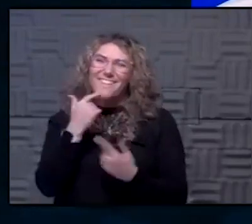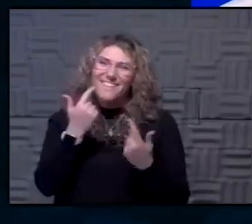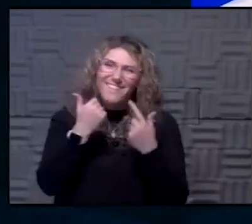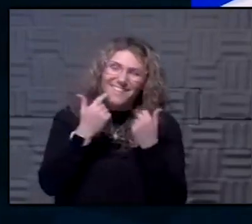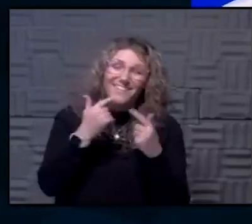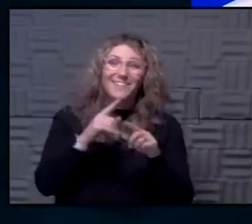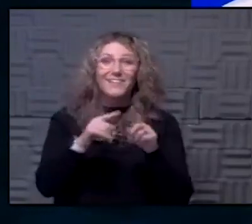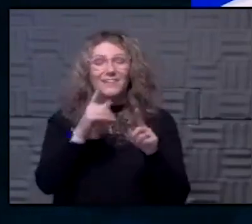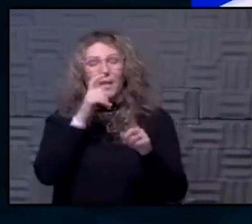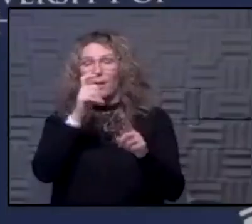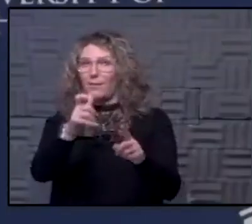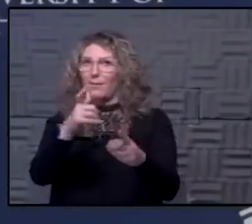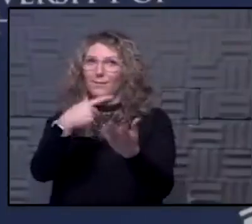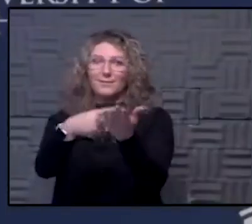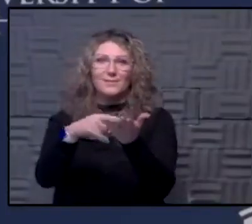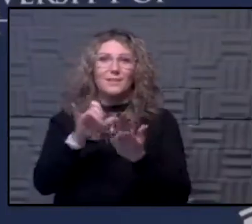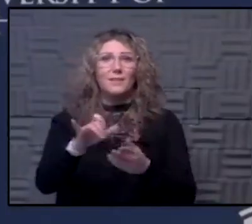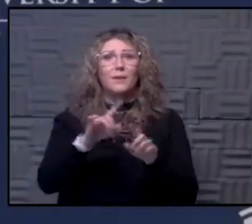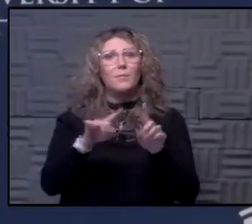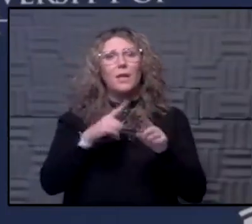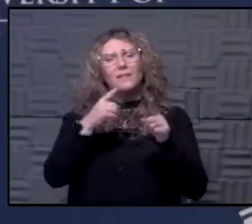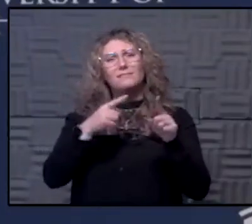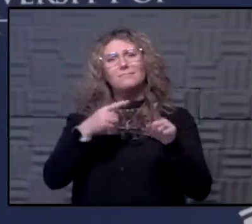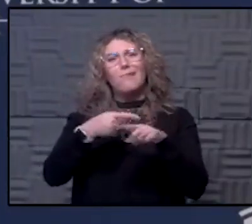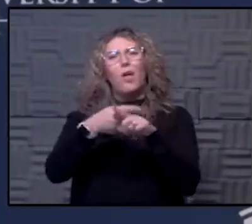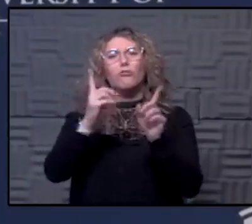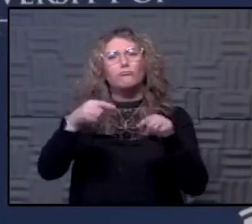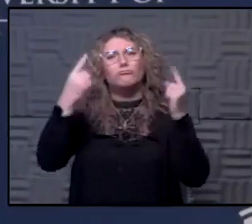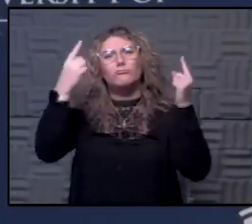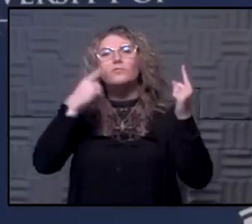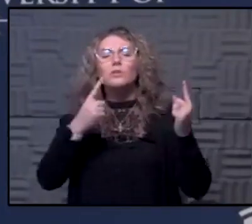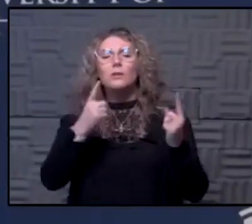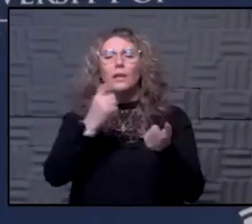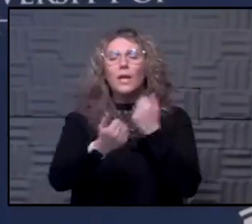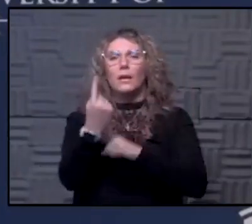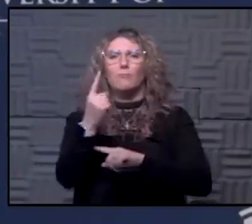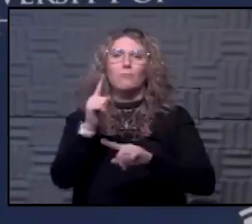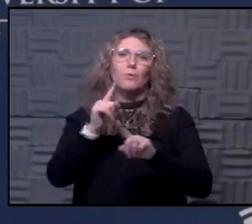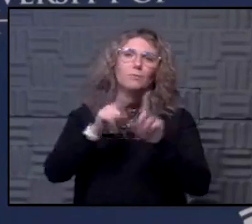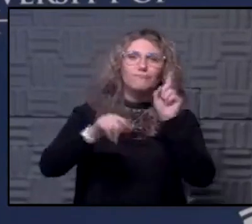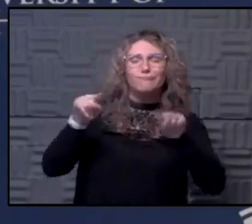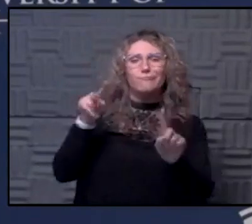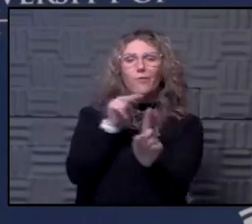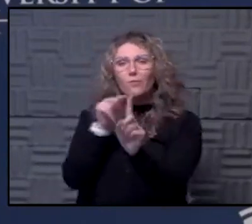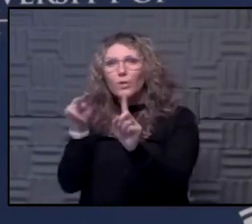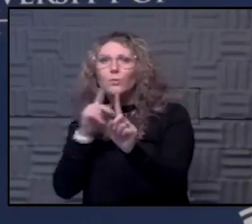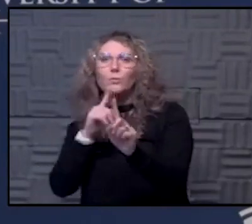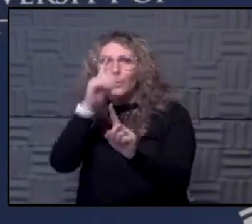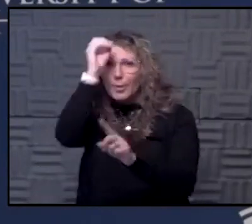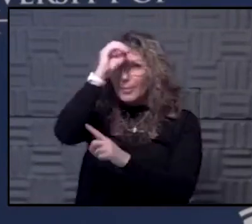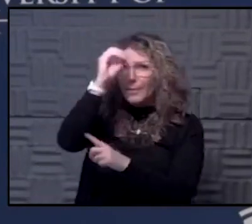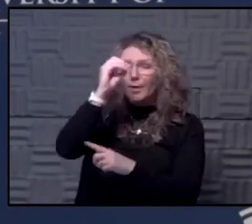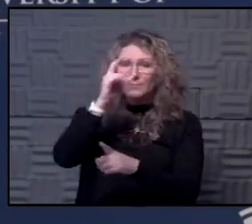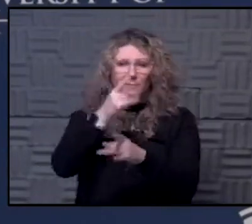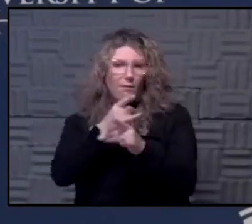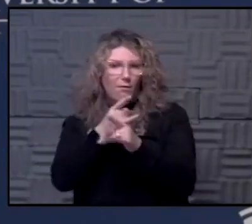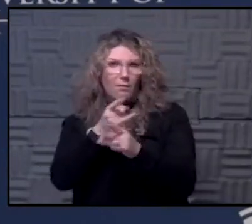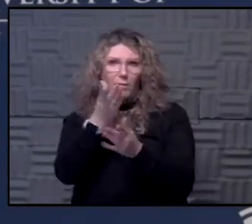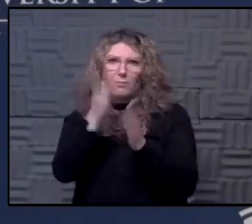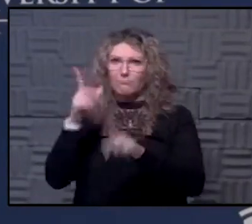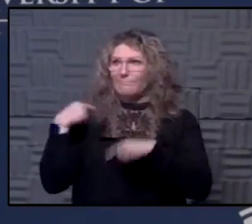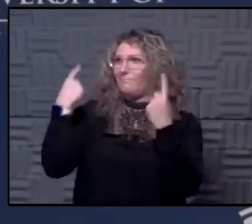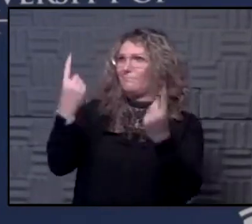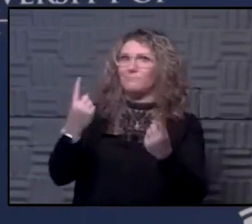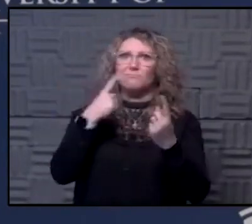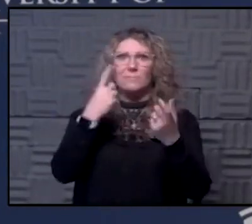today. But, it's controversial, and everyone has different views on it. But, alcohol's been through society for a very long time, so it's something that's been